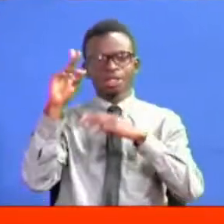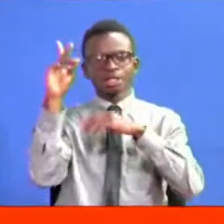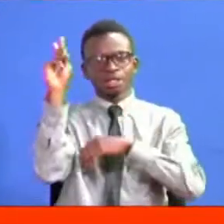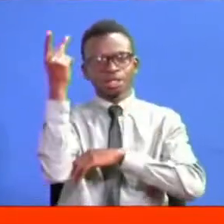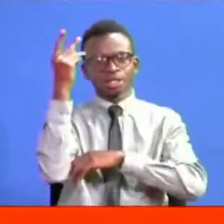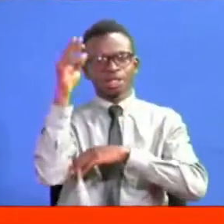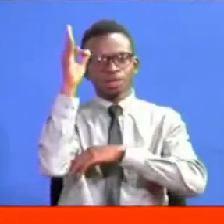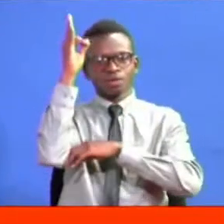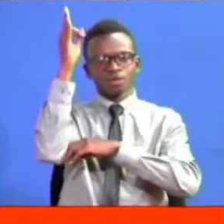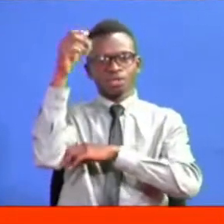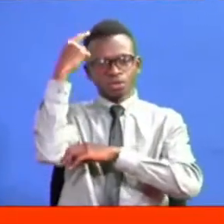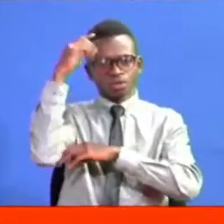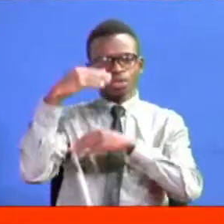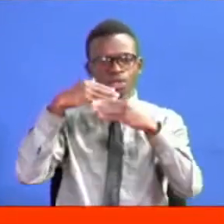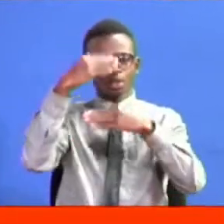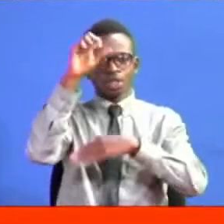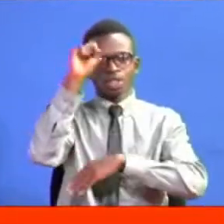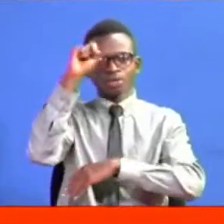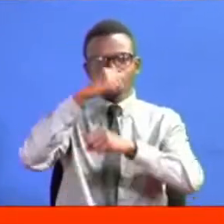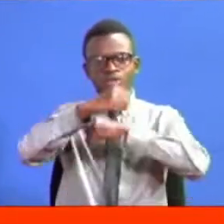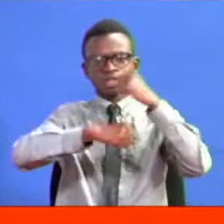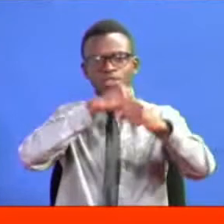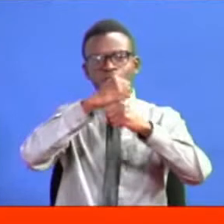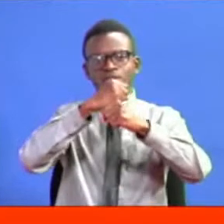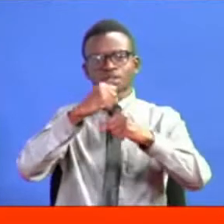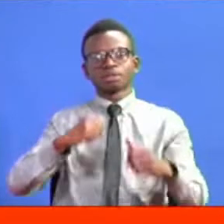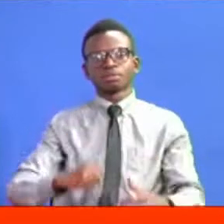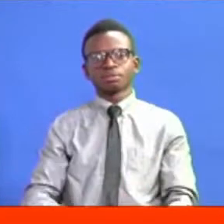Samson Jura, KUTV.